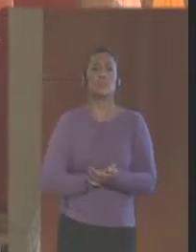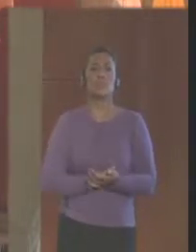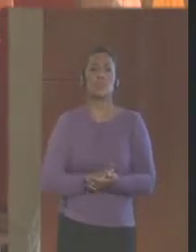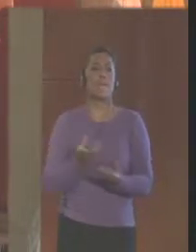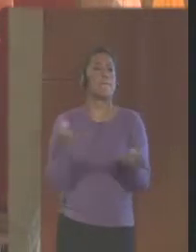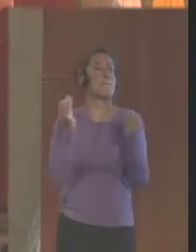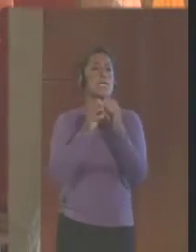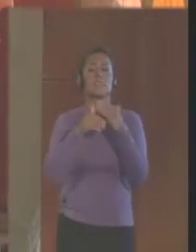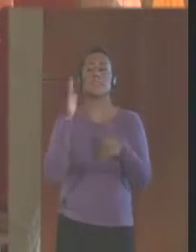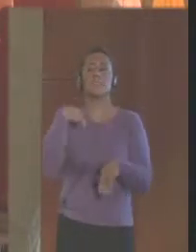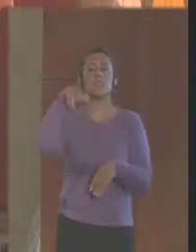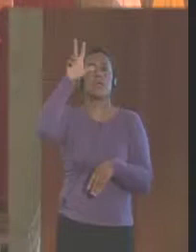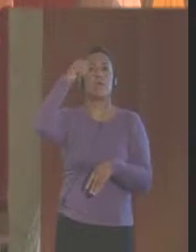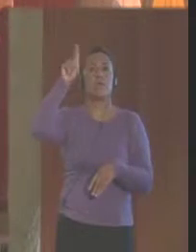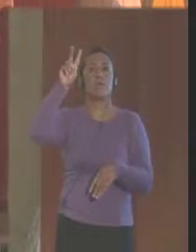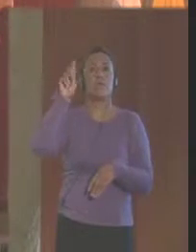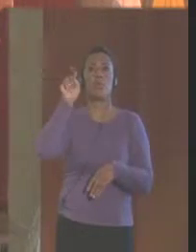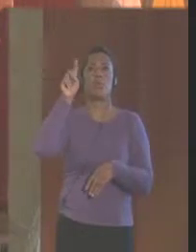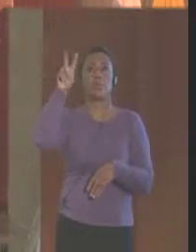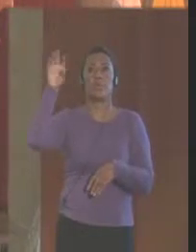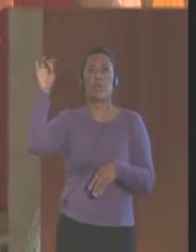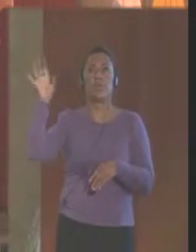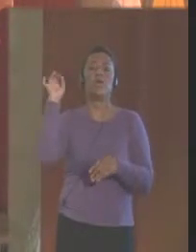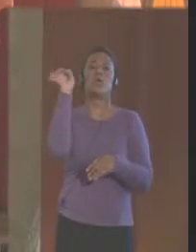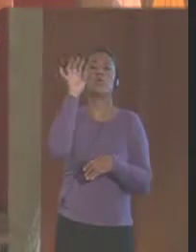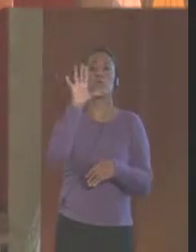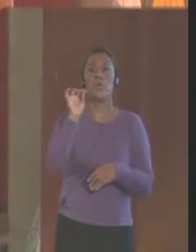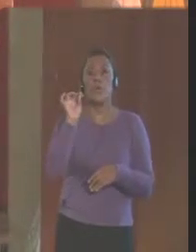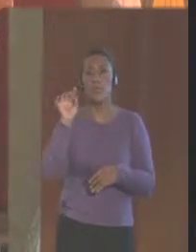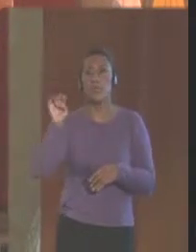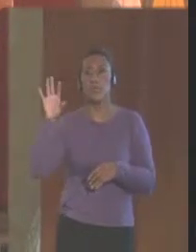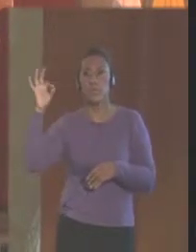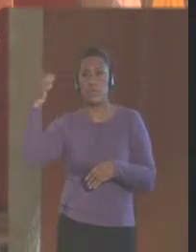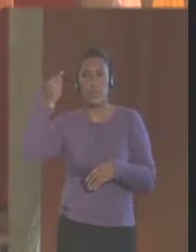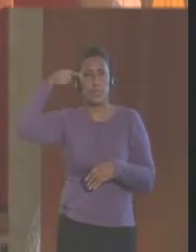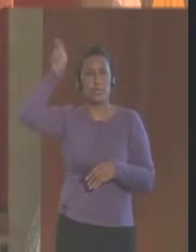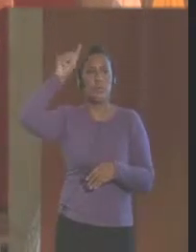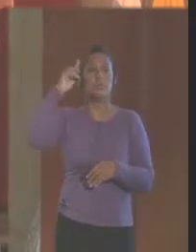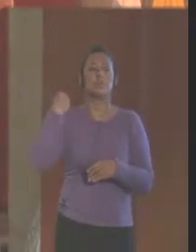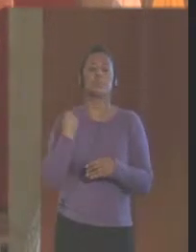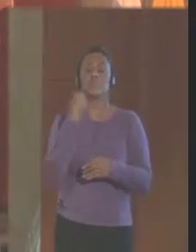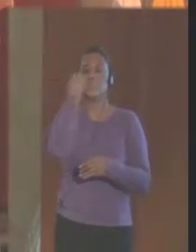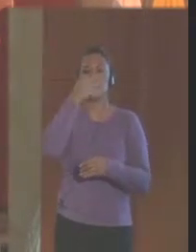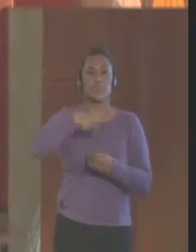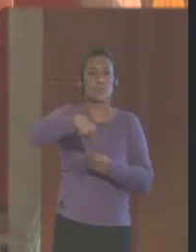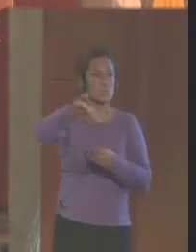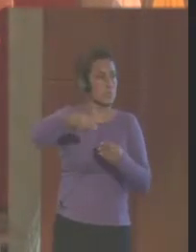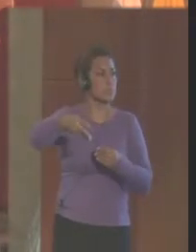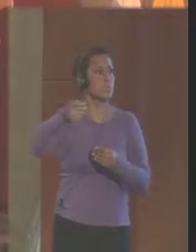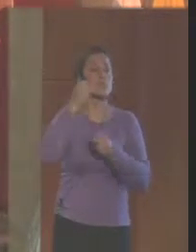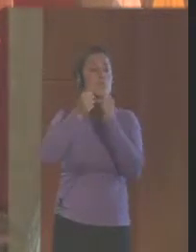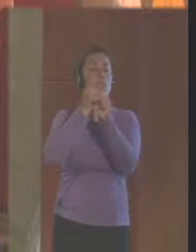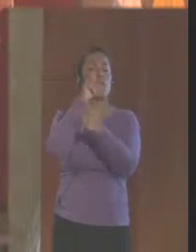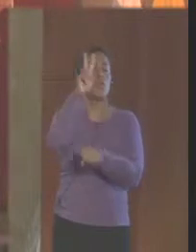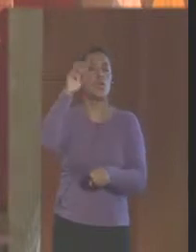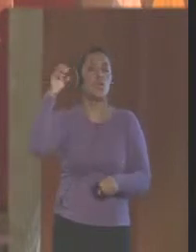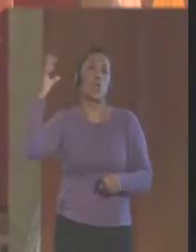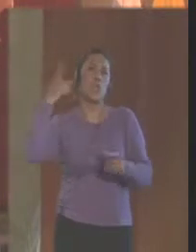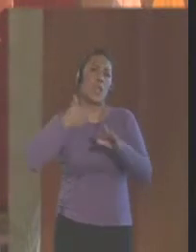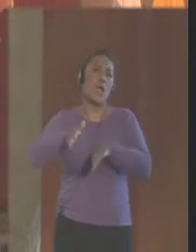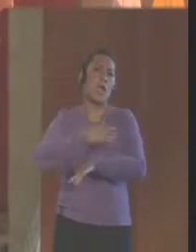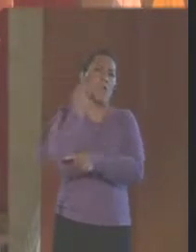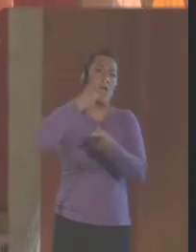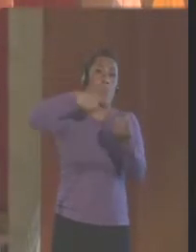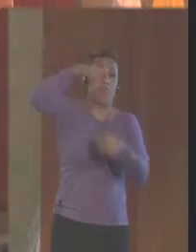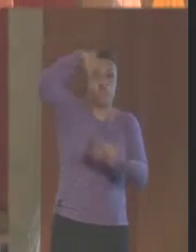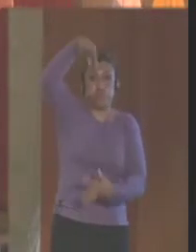respectively, in 2010 after Hurricane Thomas swept across the region. From the